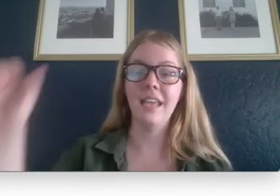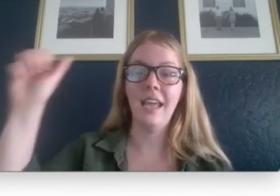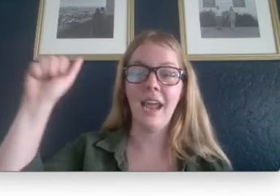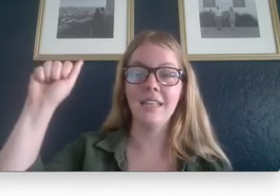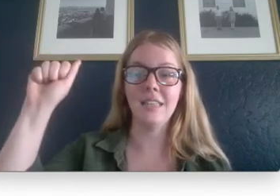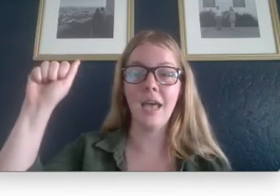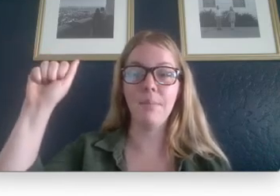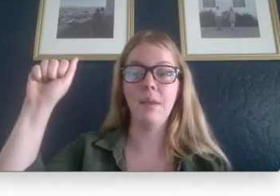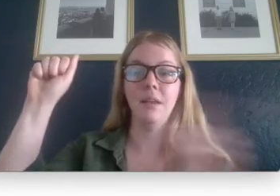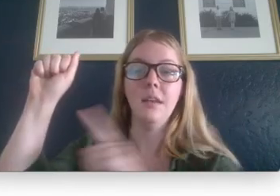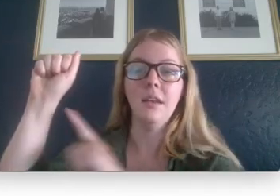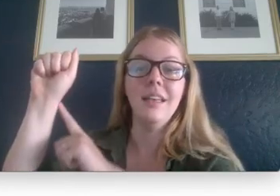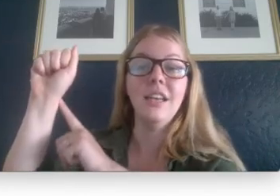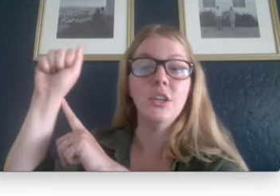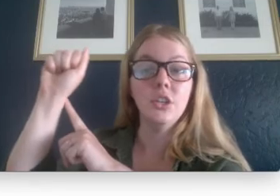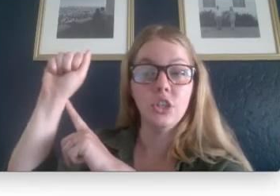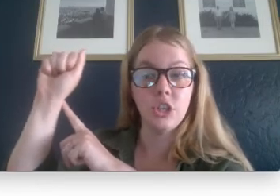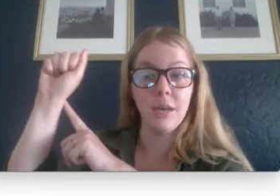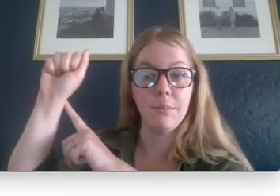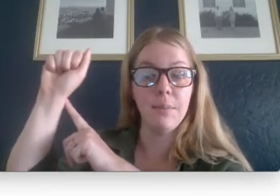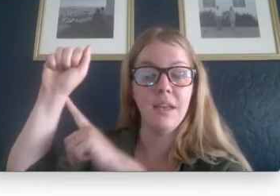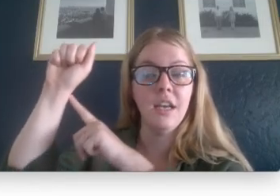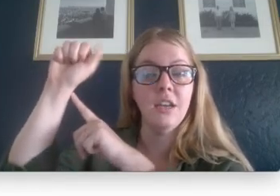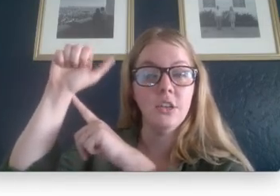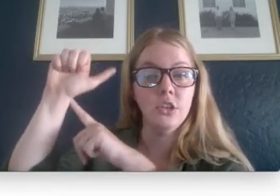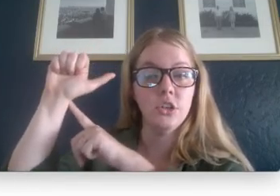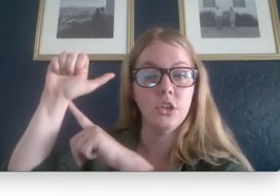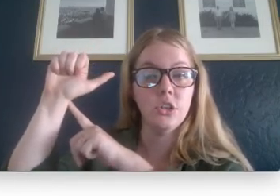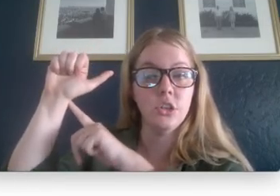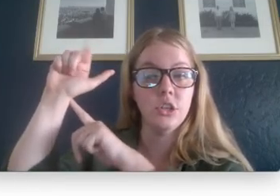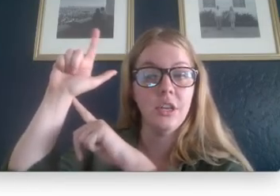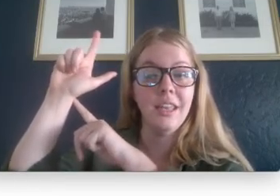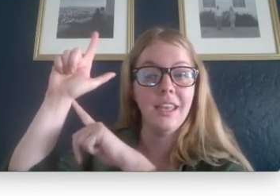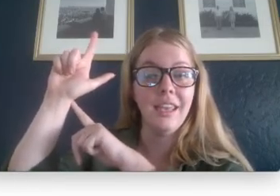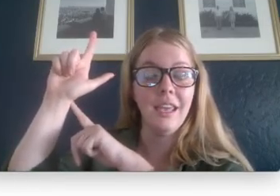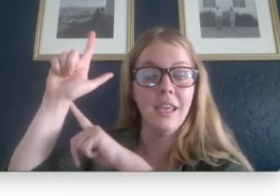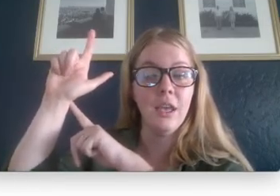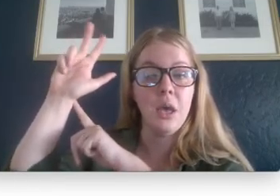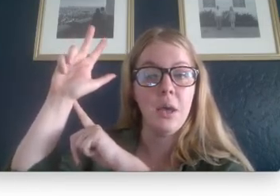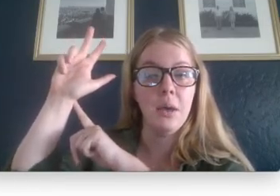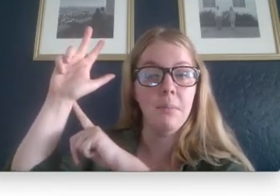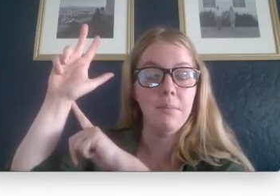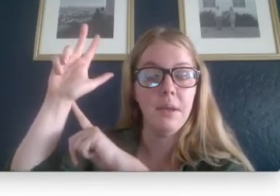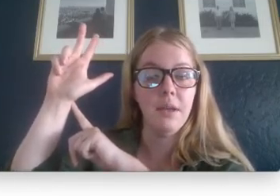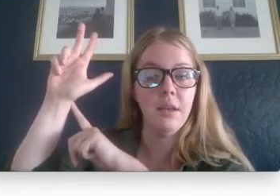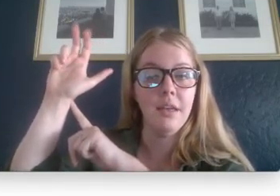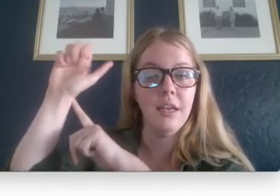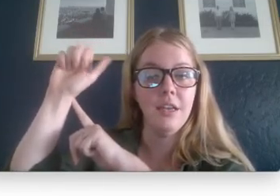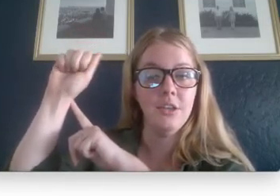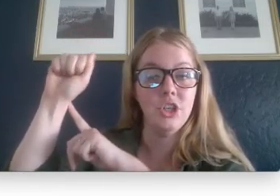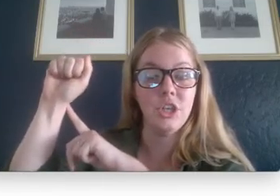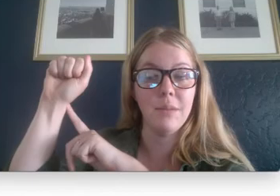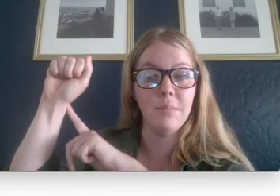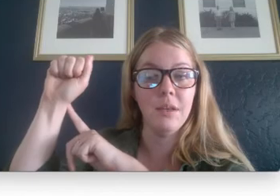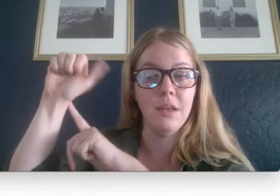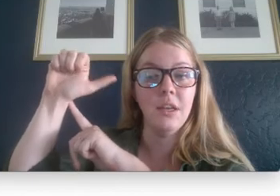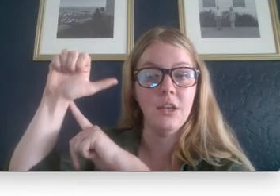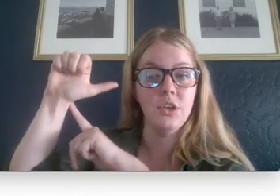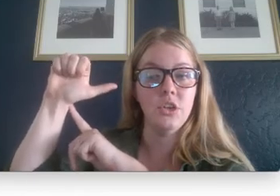Perfect. Hands up. Ship. Sh. I. P.